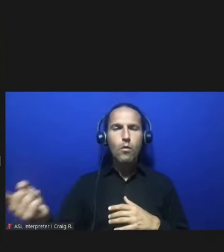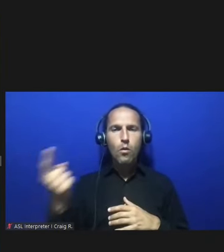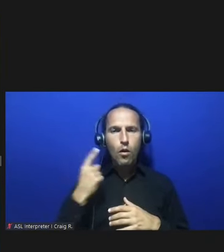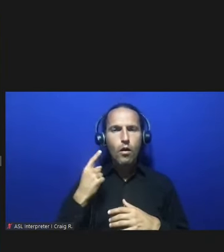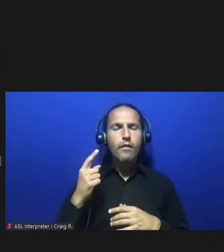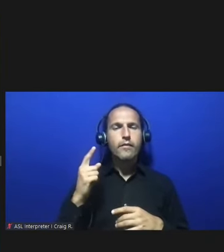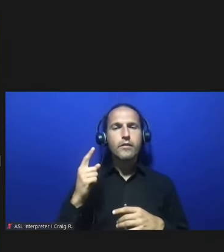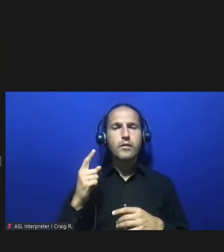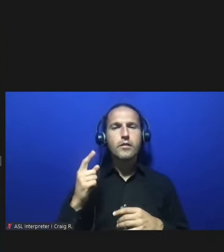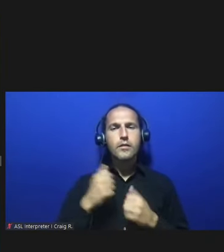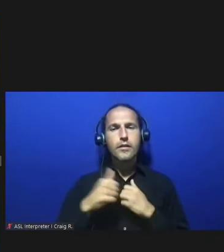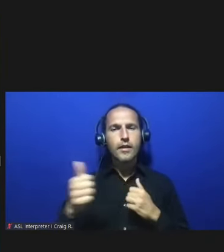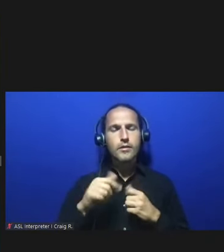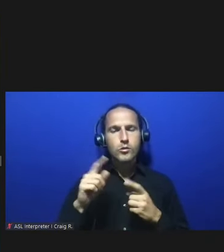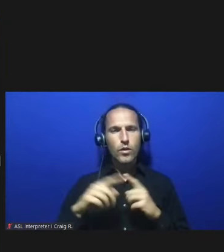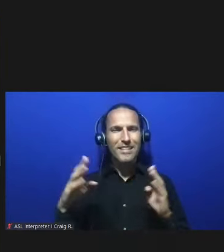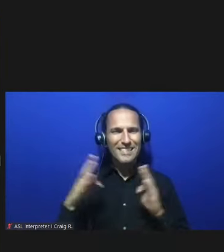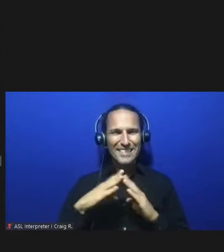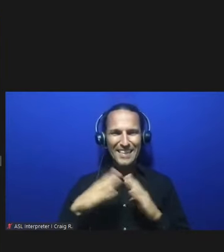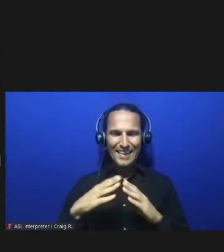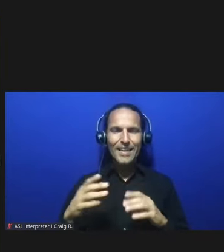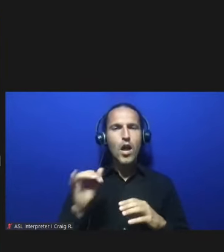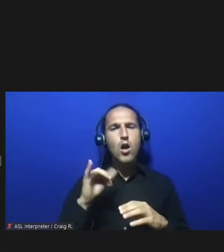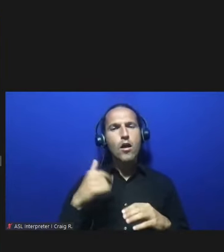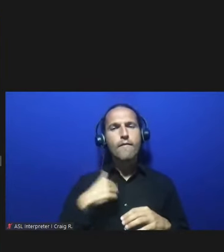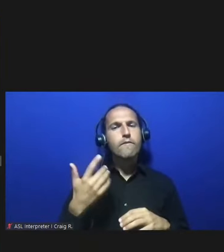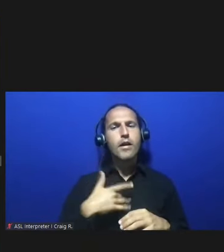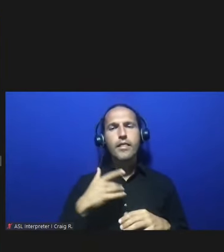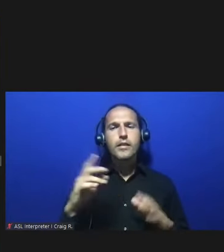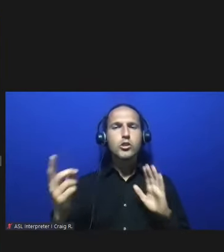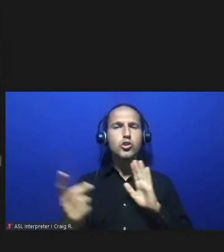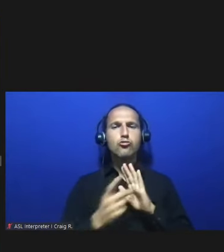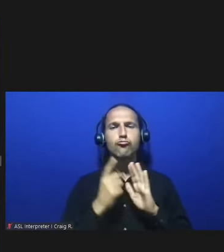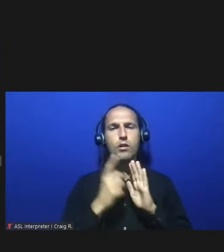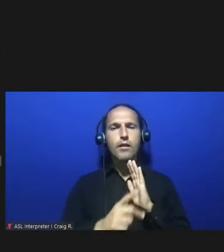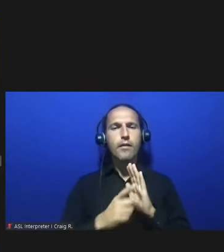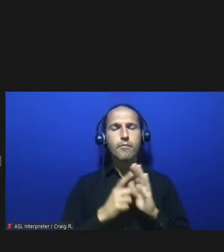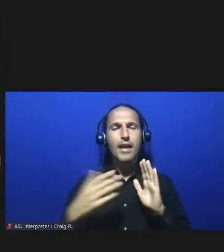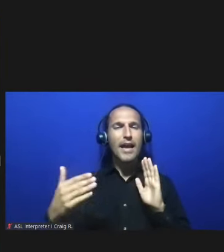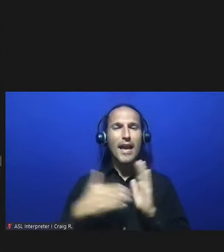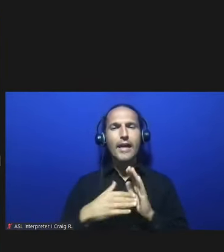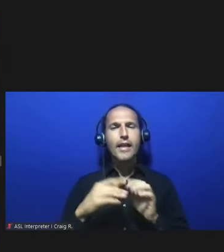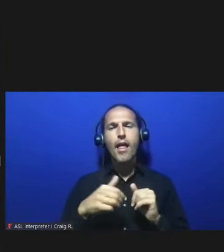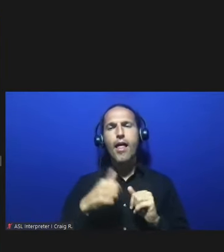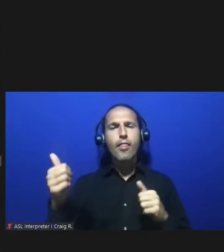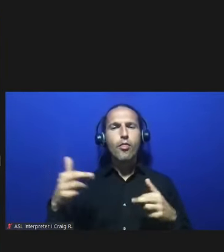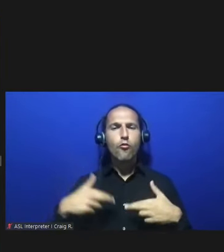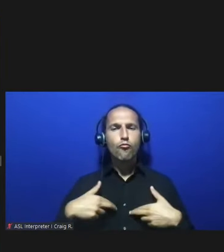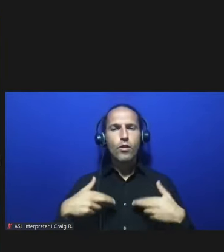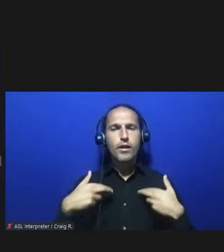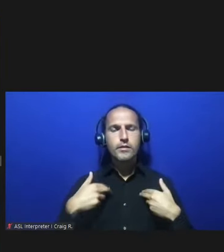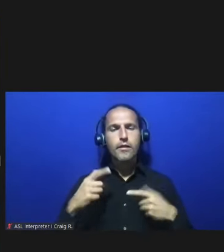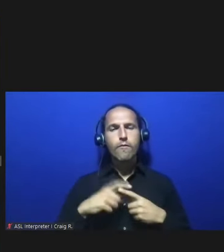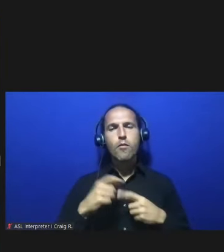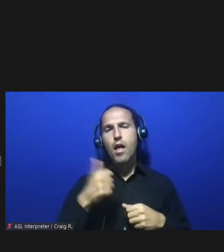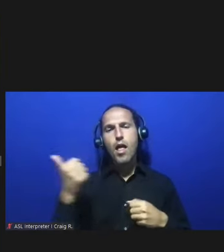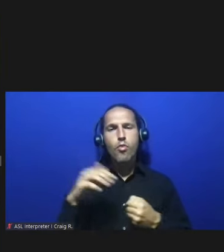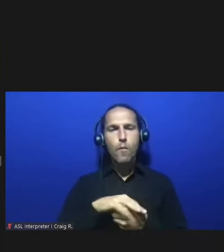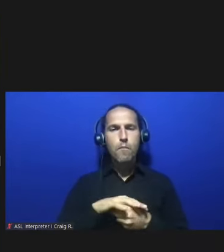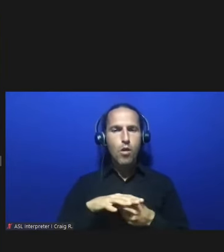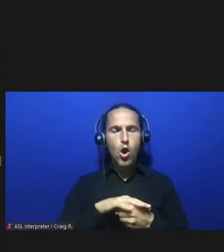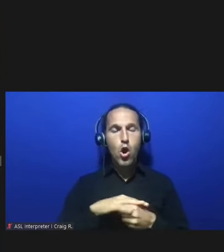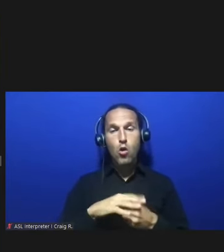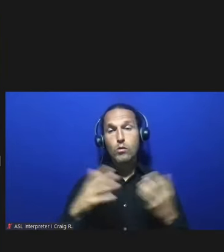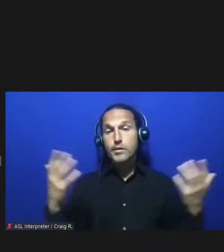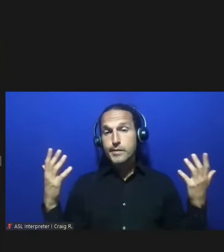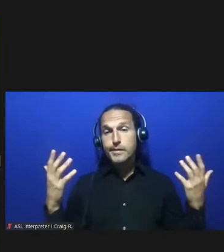to and from the city. I also think it is discriminatory against other residents from the other boroughs. Let's